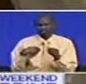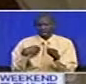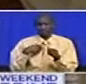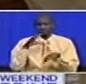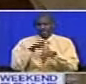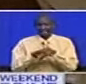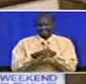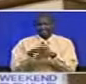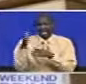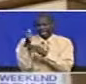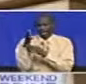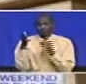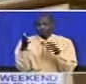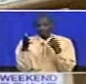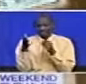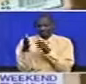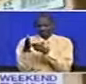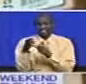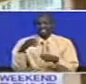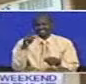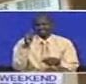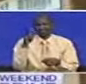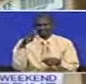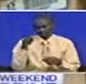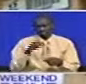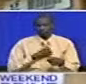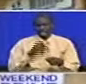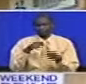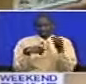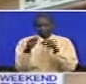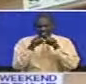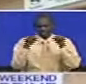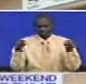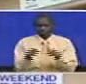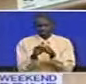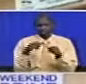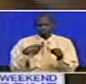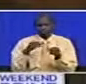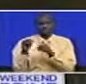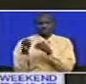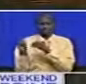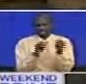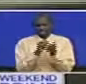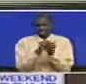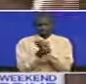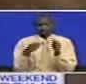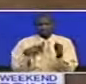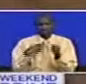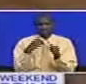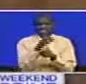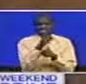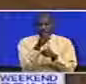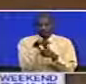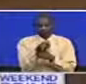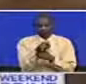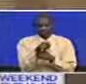receive analog signals, and TV owners will now need to purchase set-top boxes to transmit the digital frequencies. There